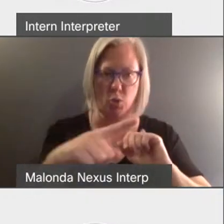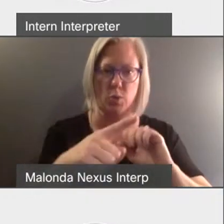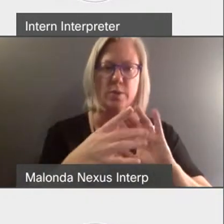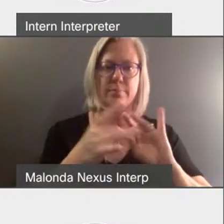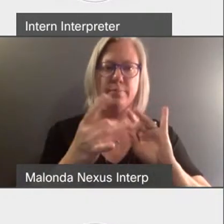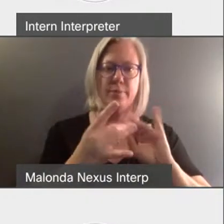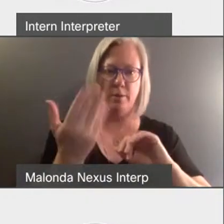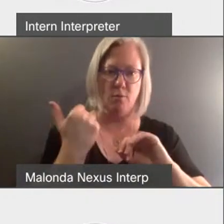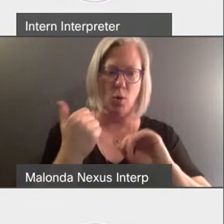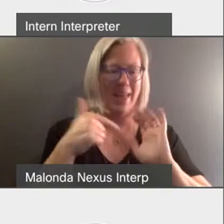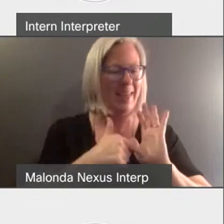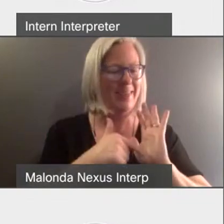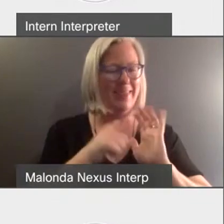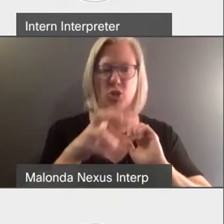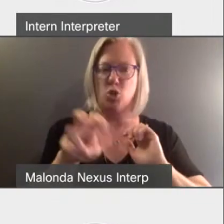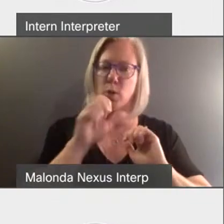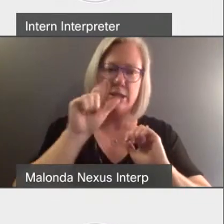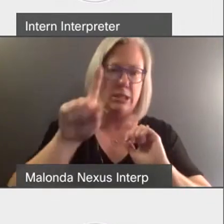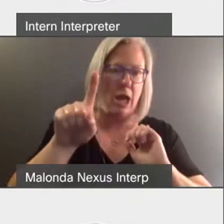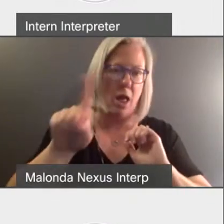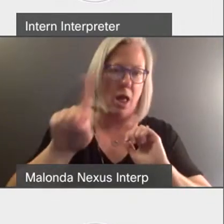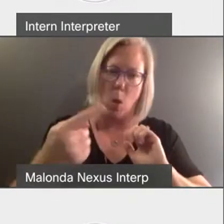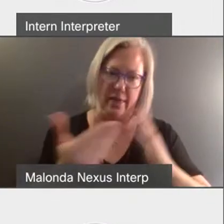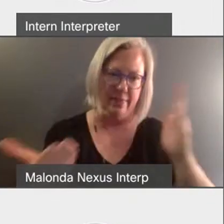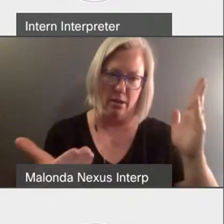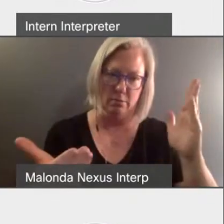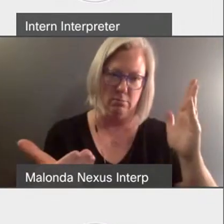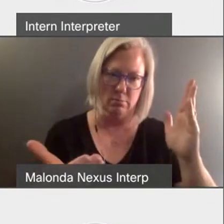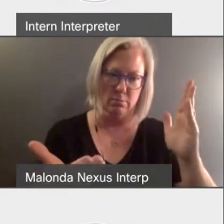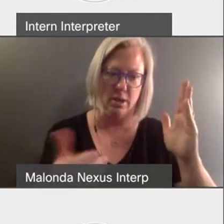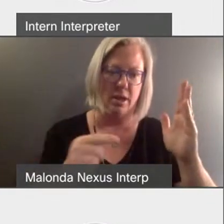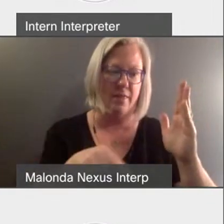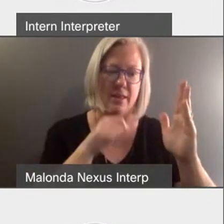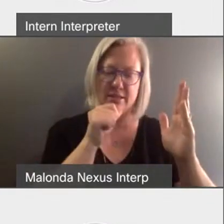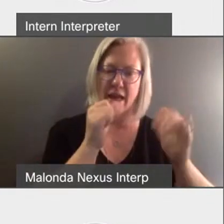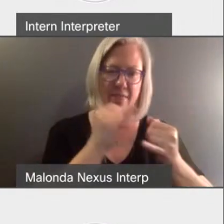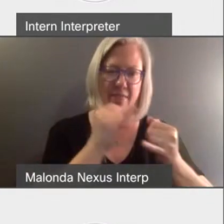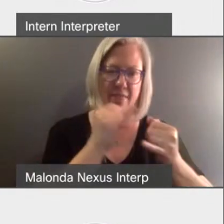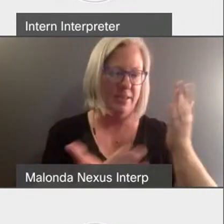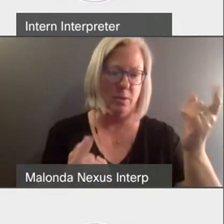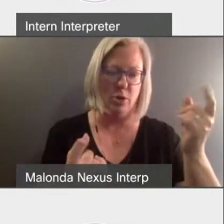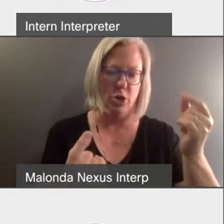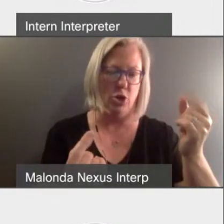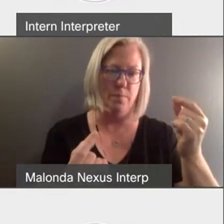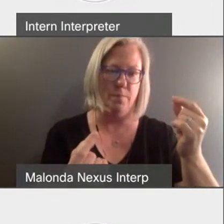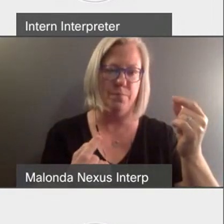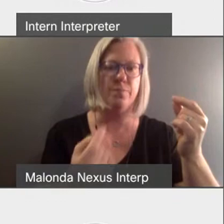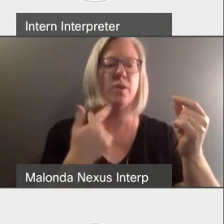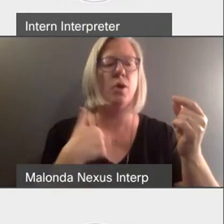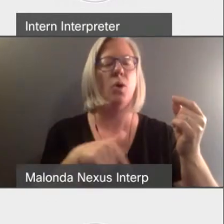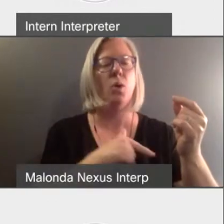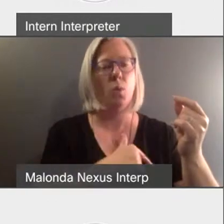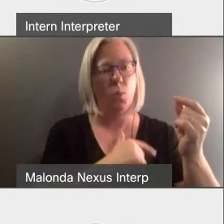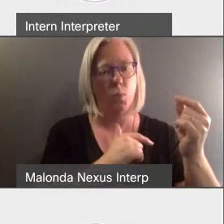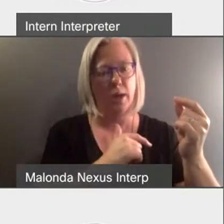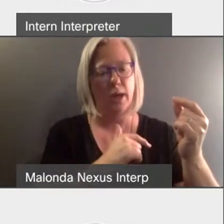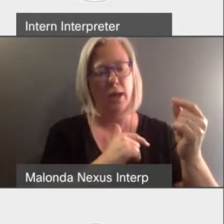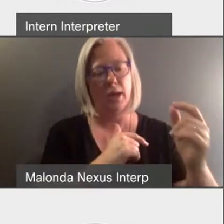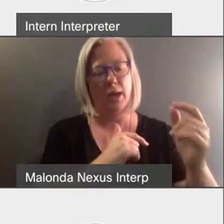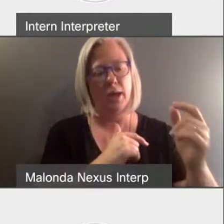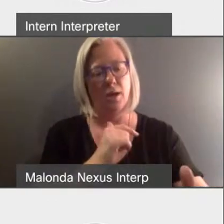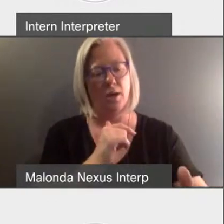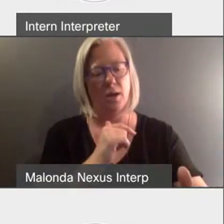this tour is not the only tour. This is not the only stop. It's not the last thing we're going to do. It's not the only time for